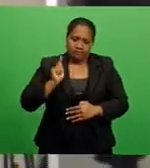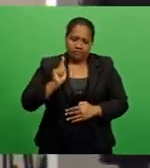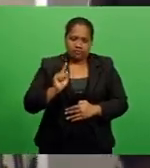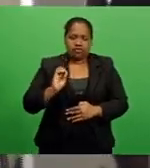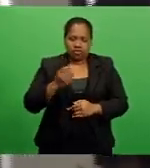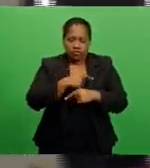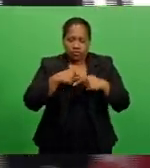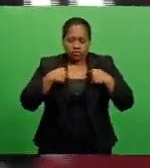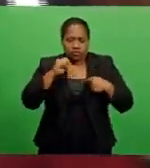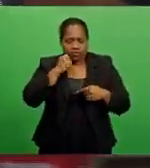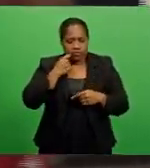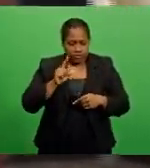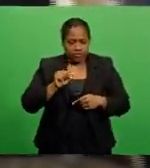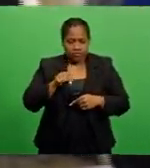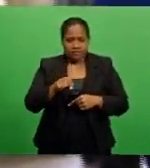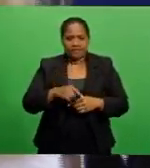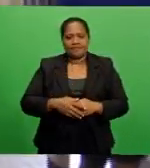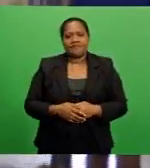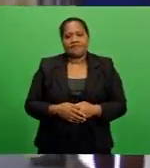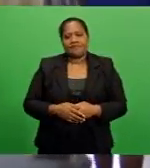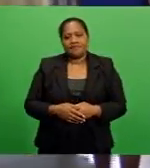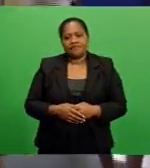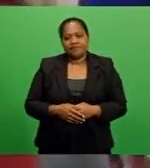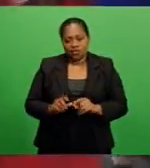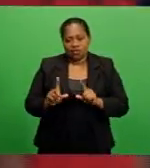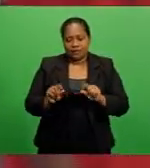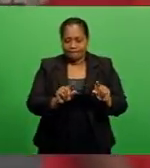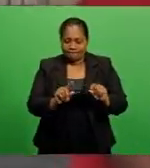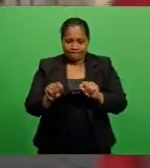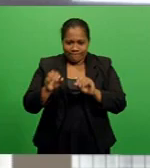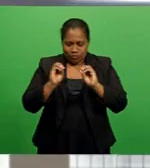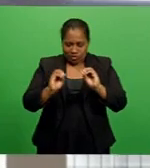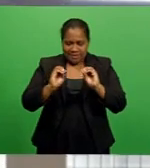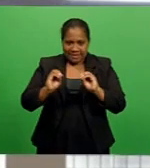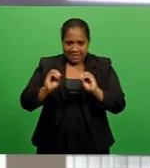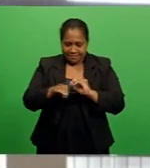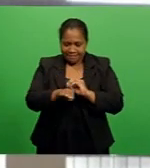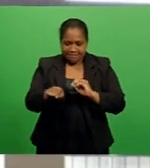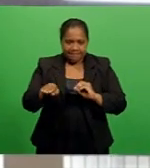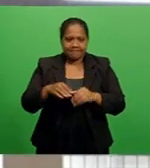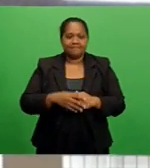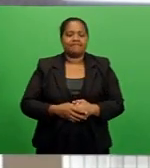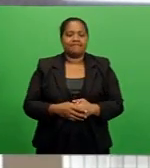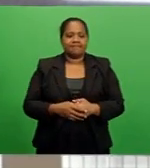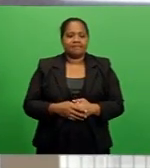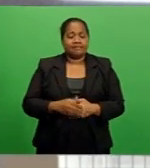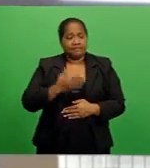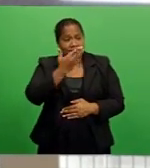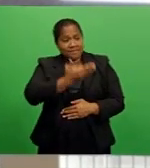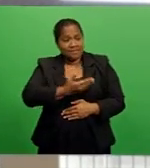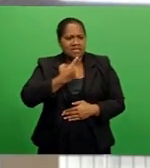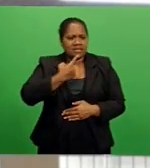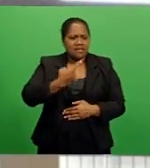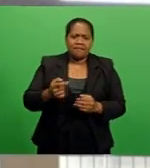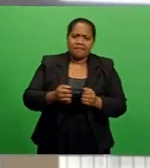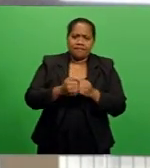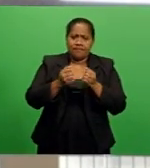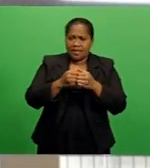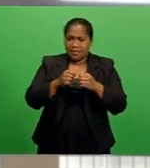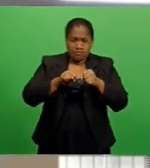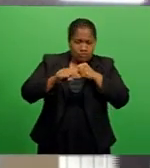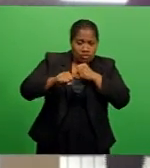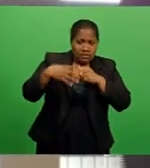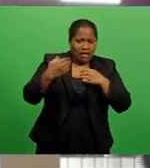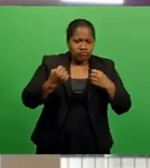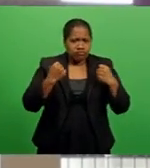on different areas of aspects of boxing. Trainer Oceana Nobu says many boxers have fitness but are